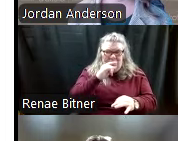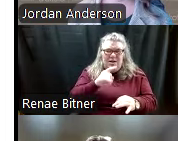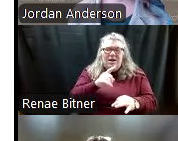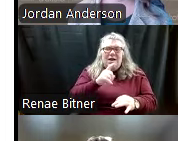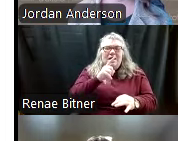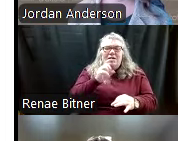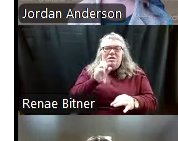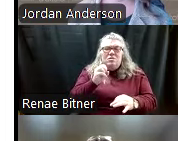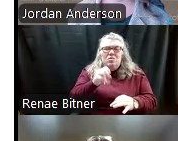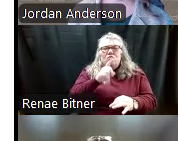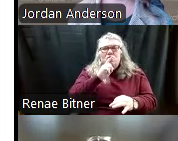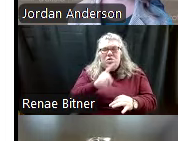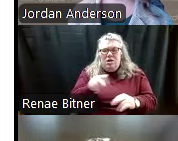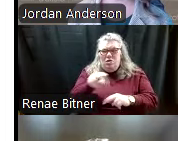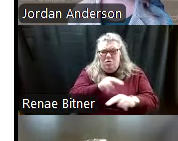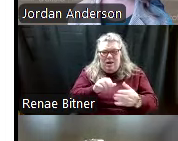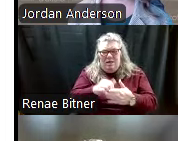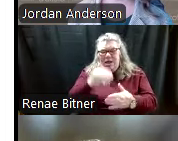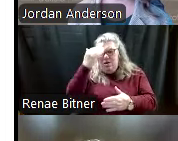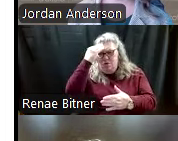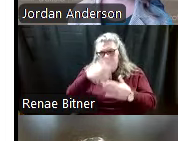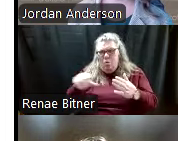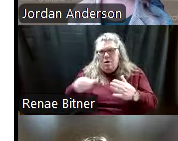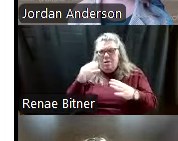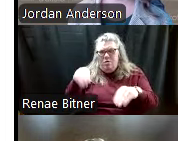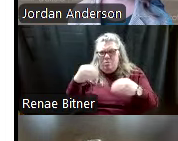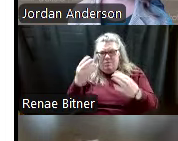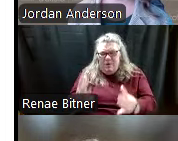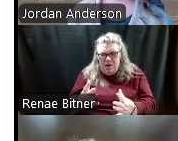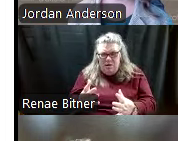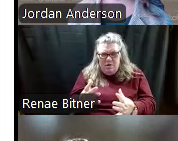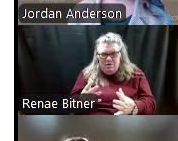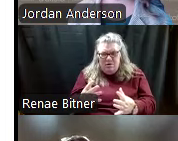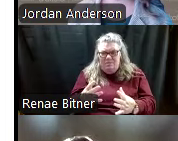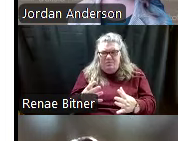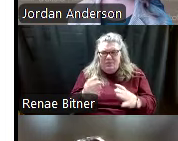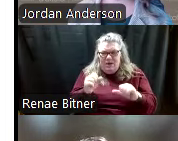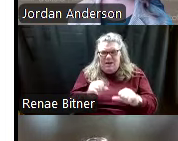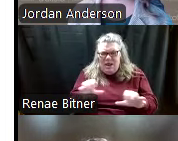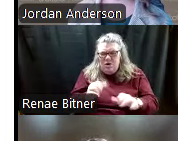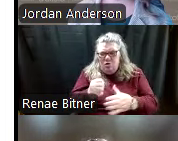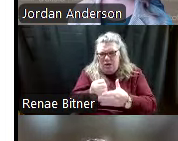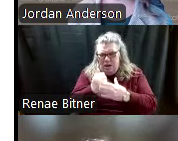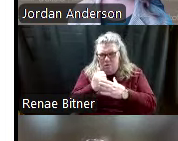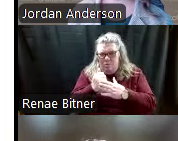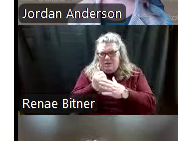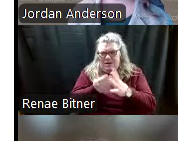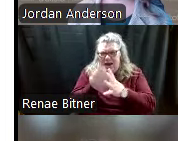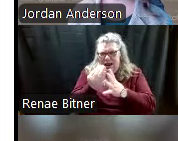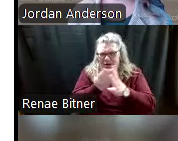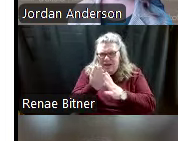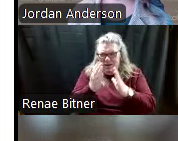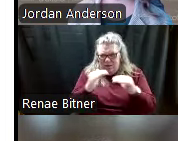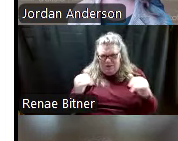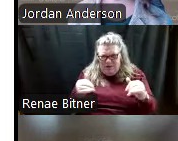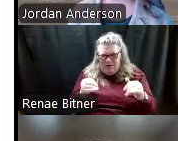so really looking at that and knowing what other providers can do to help us navigate the system and get them